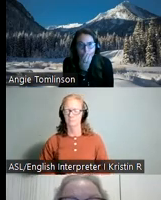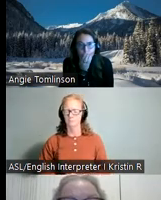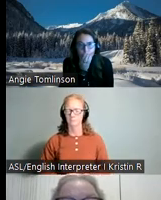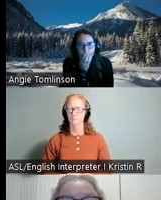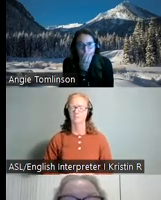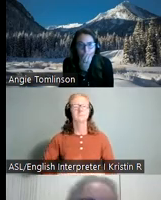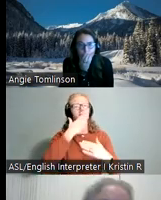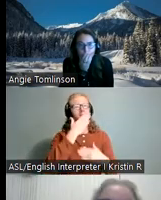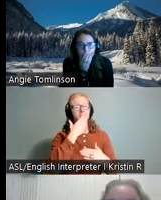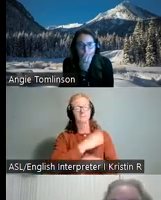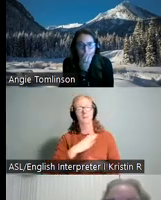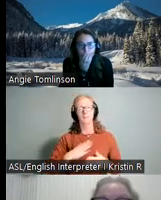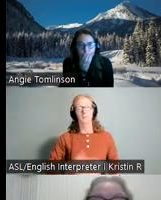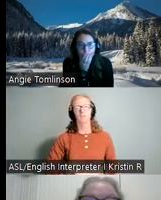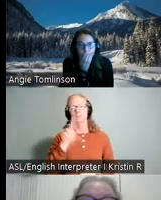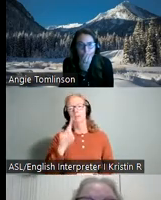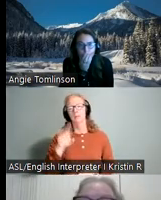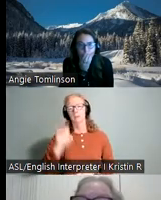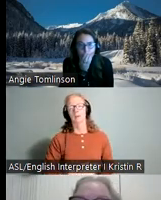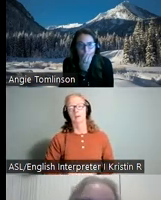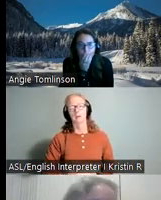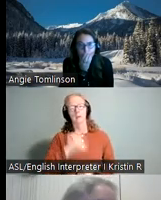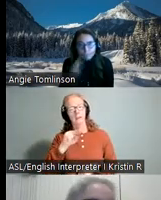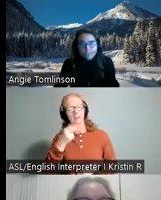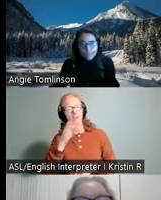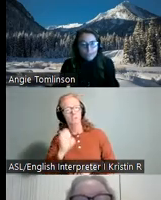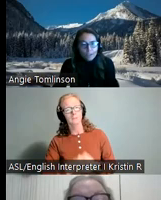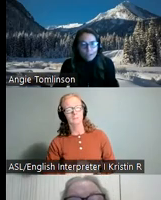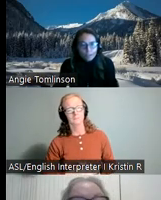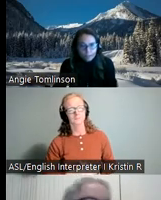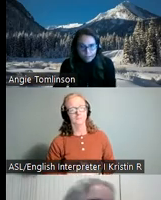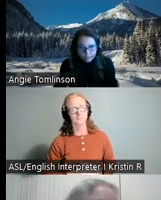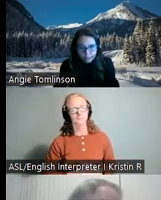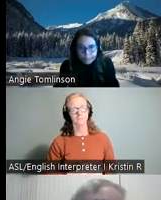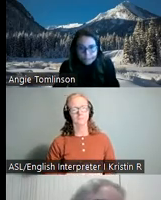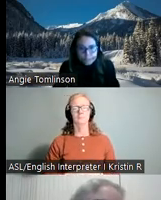Thank you, Commissioner Debbie. Commissioner Angie.